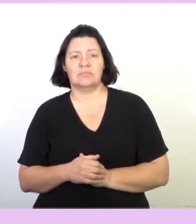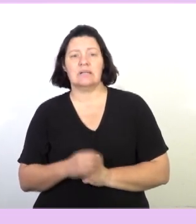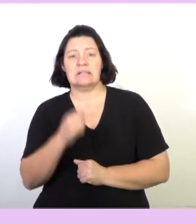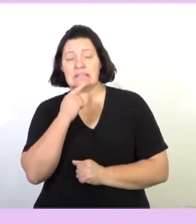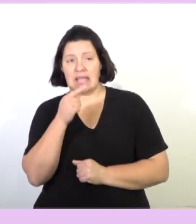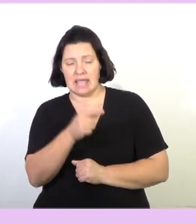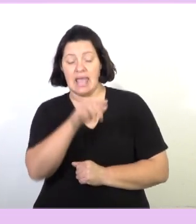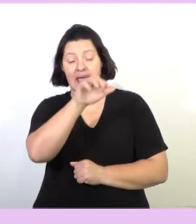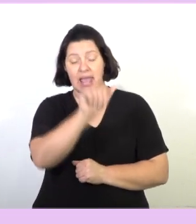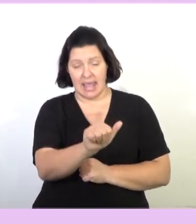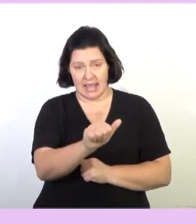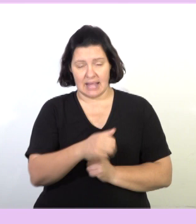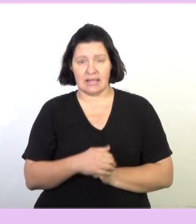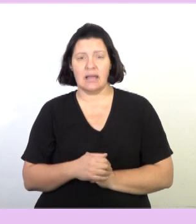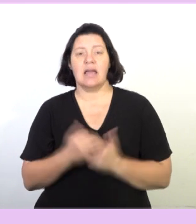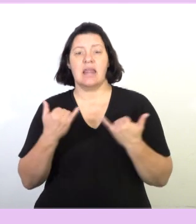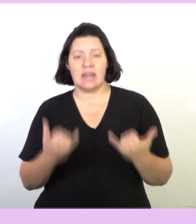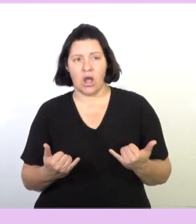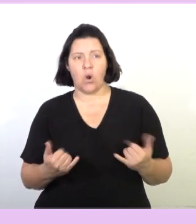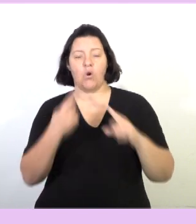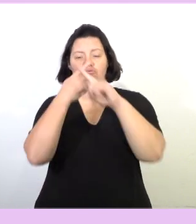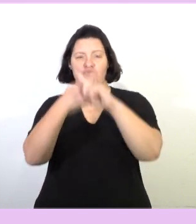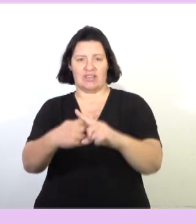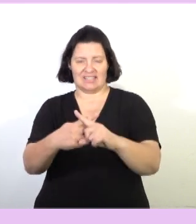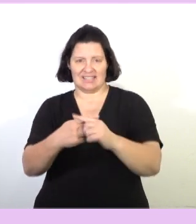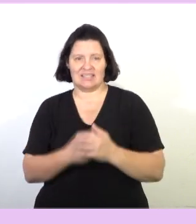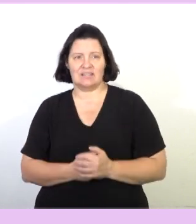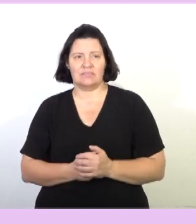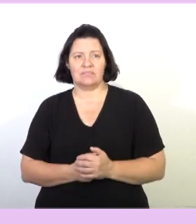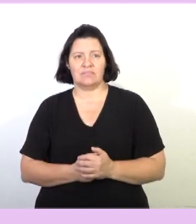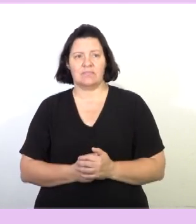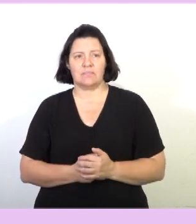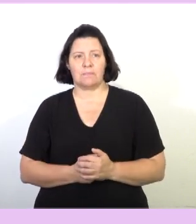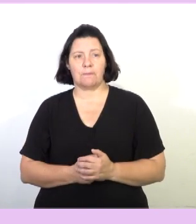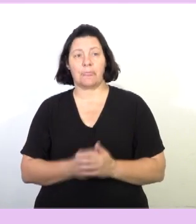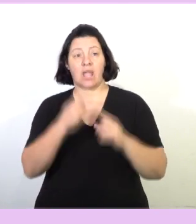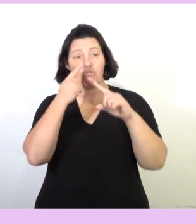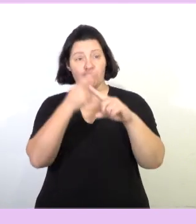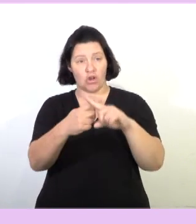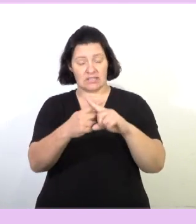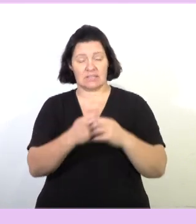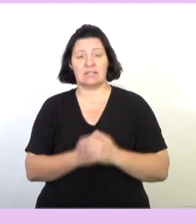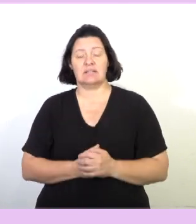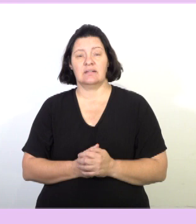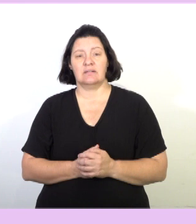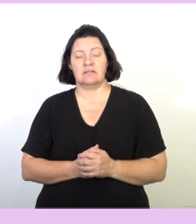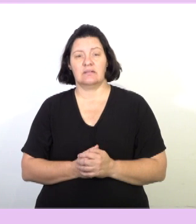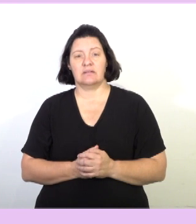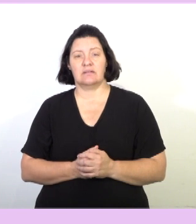So we can say over there A, then we can cross multiply. When we cross